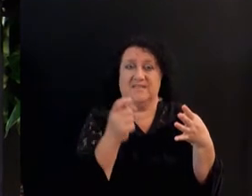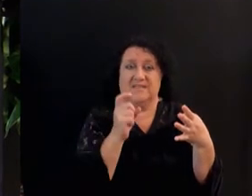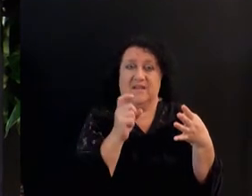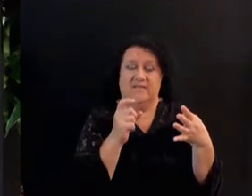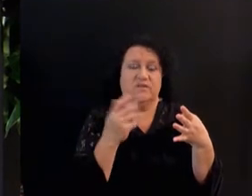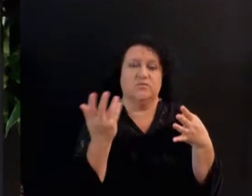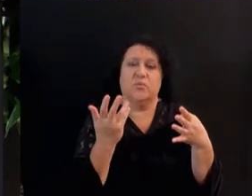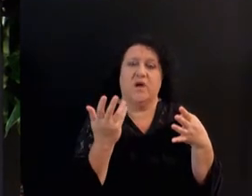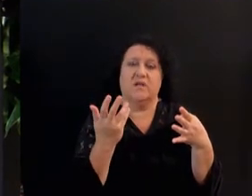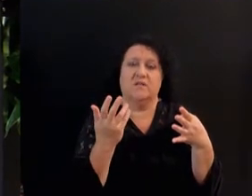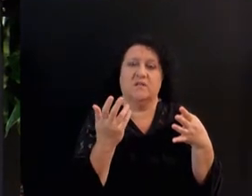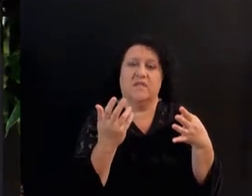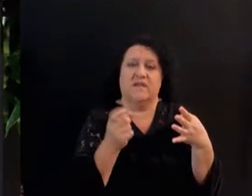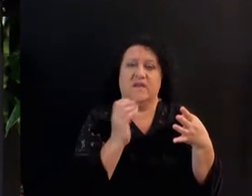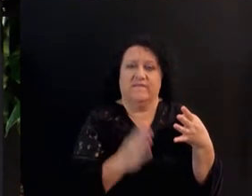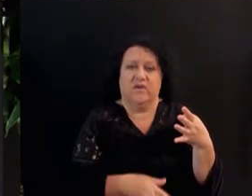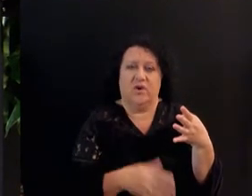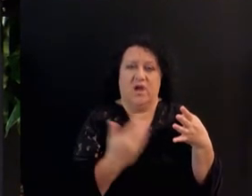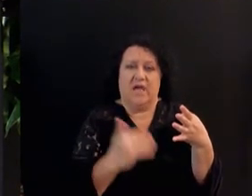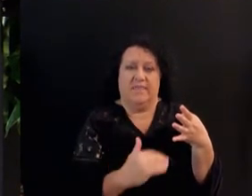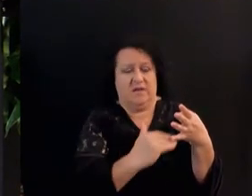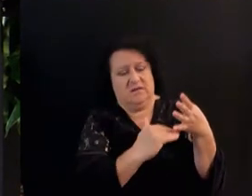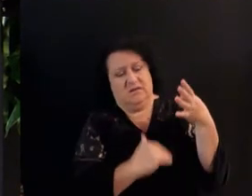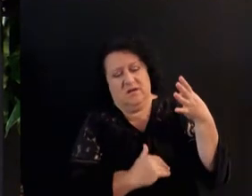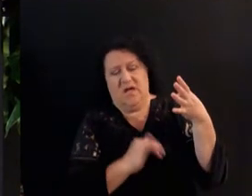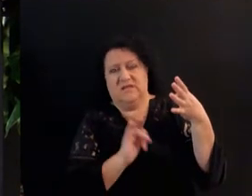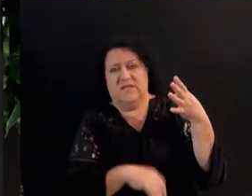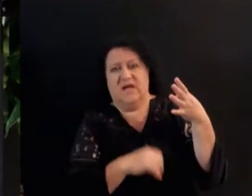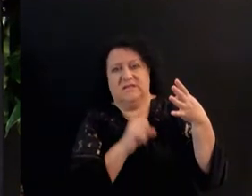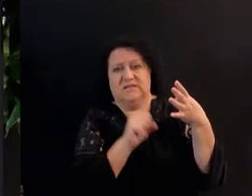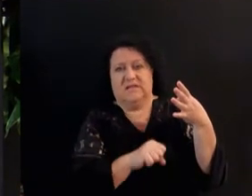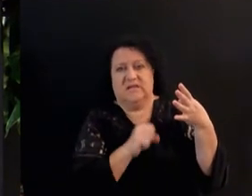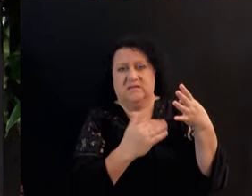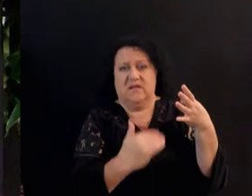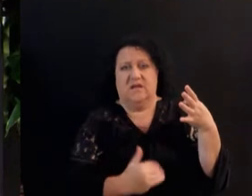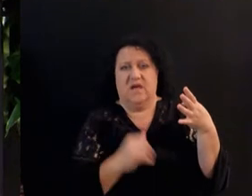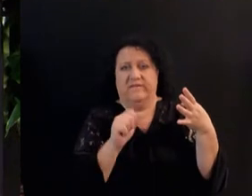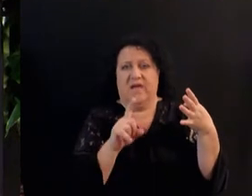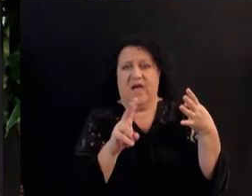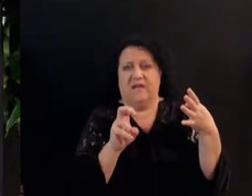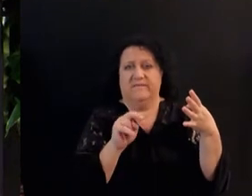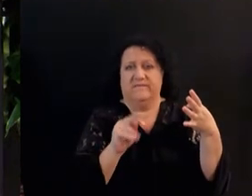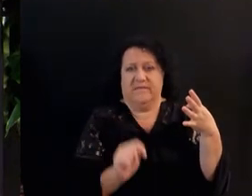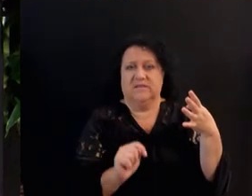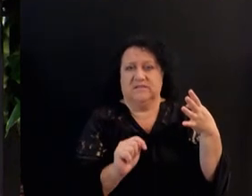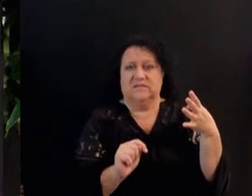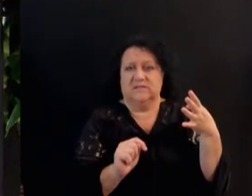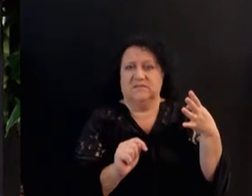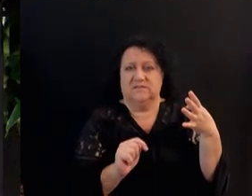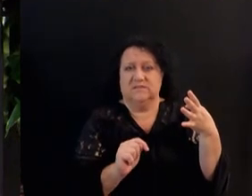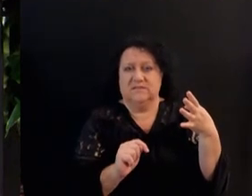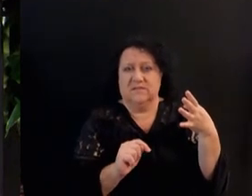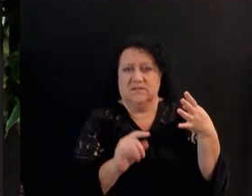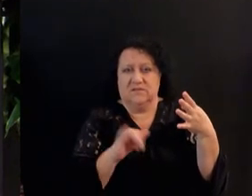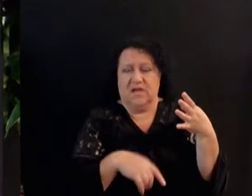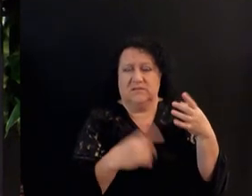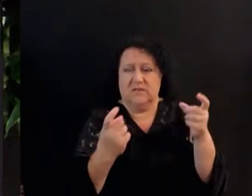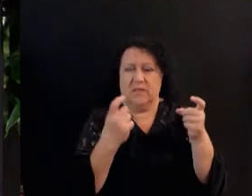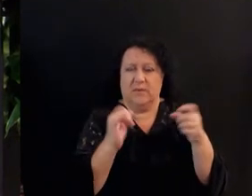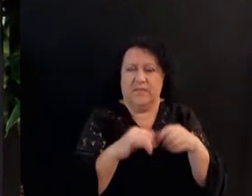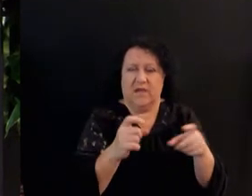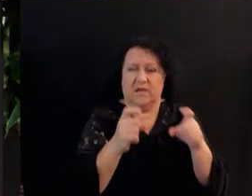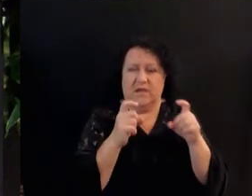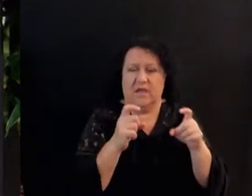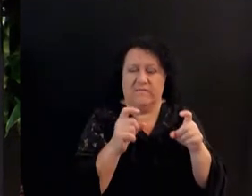into Advent, that season when we remember and we honor and we celebrate the greatest gift of all, which we've been doing all morning, which is the gift of